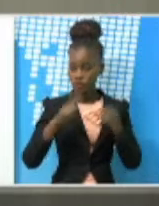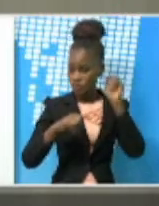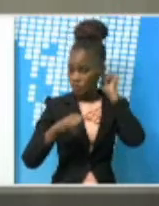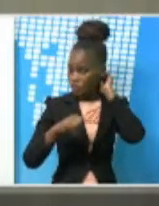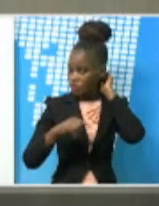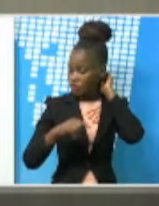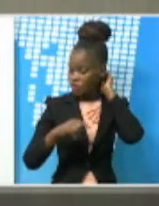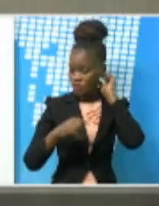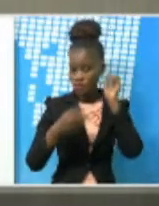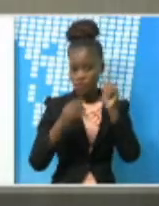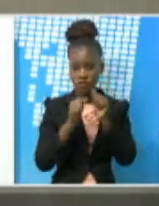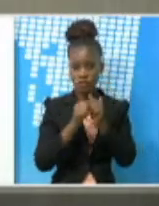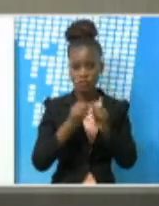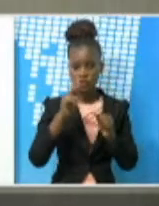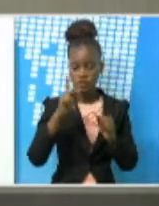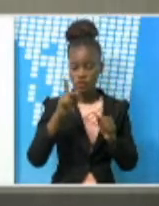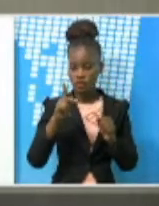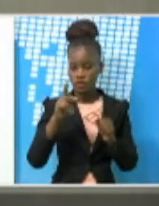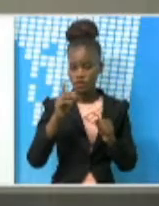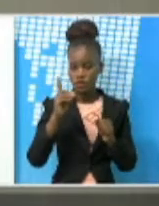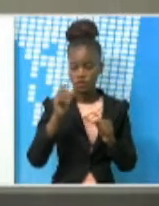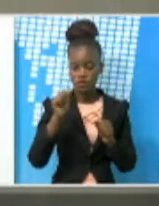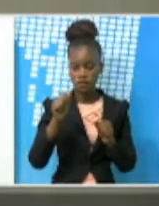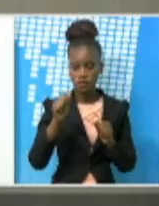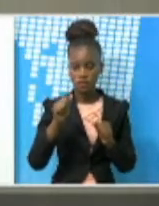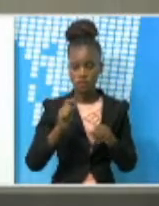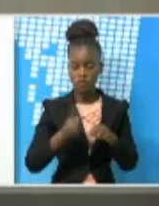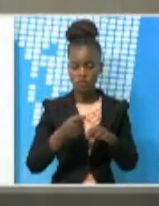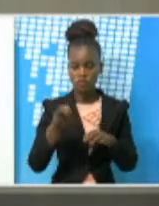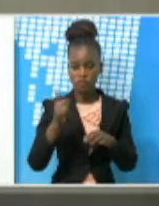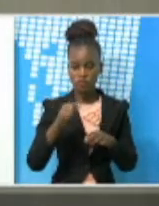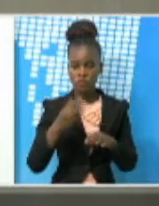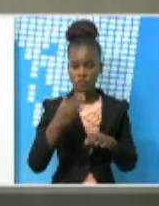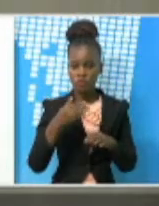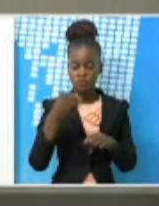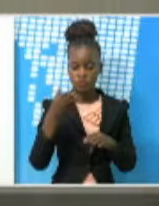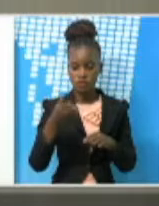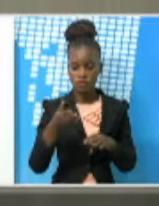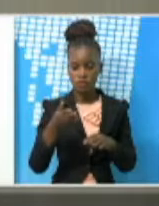with the PPDA regulations. Whenever we need to set up a company,